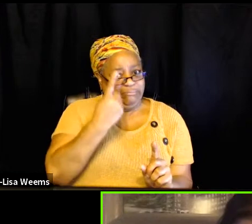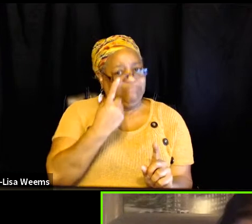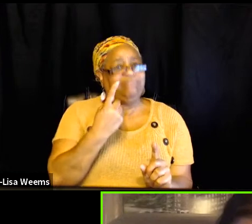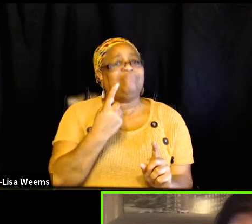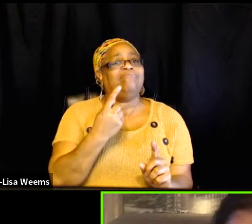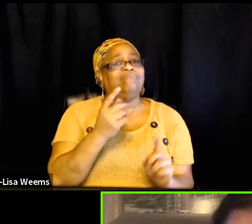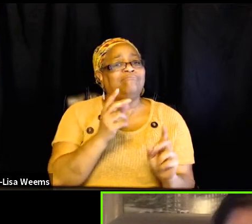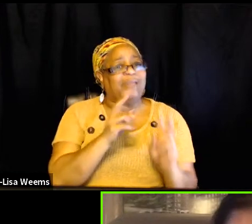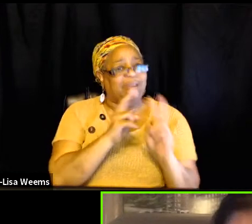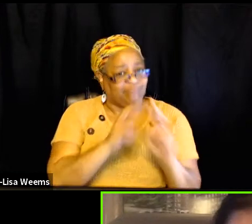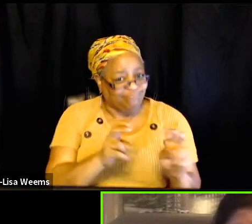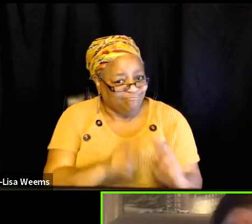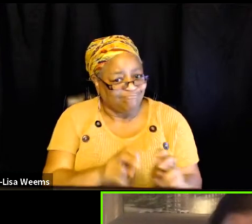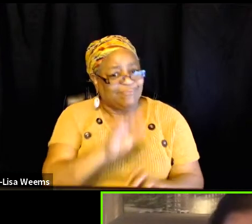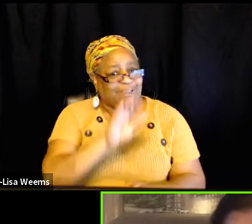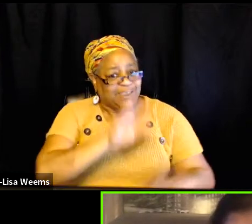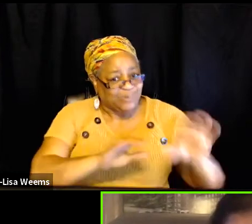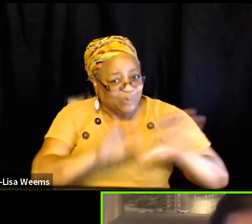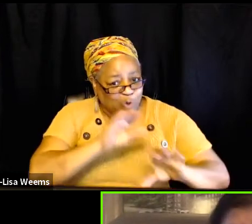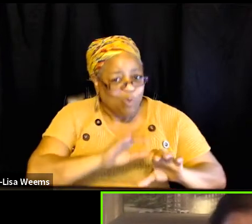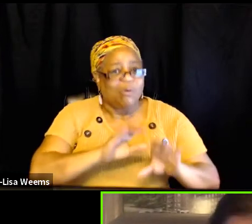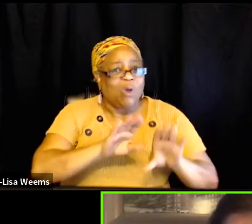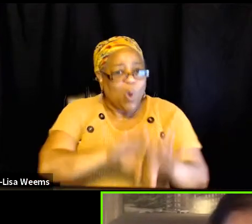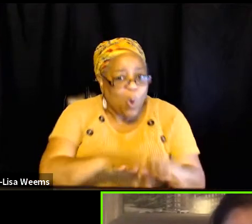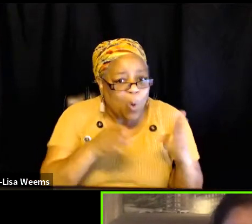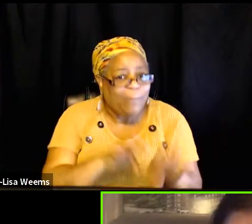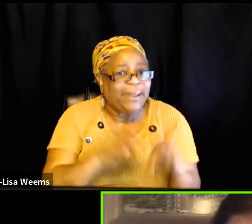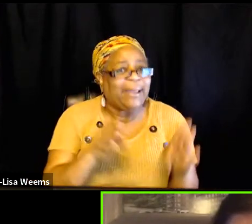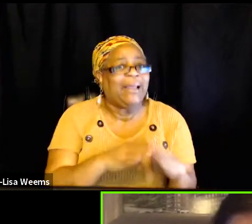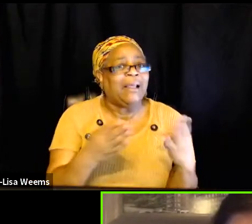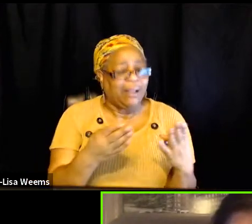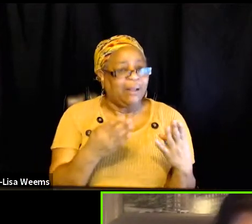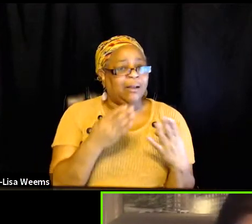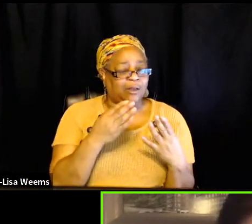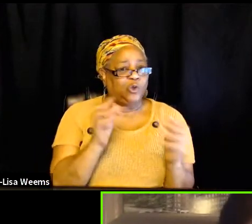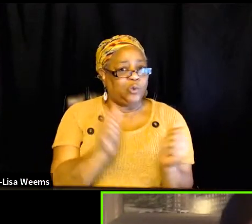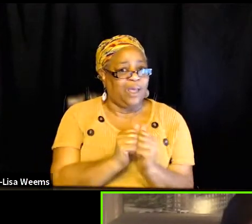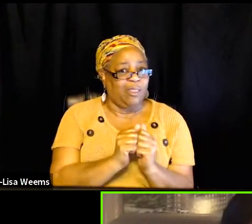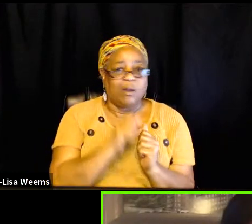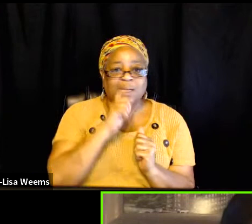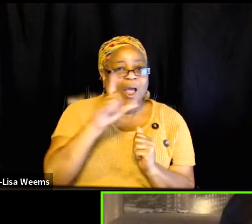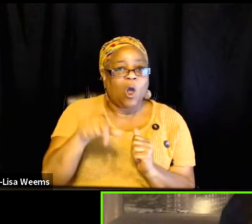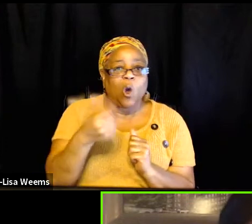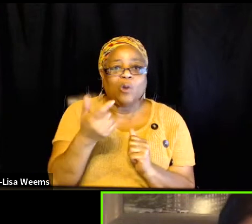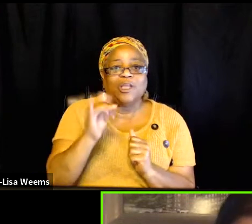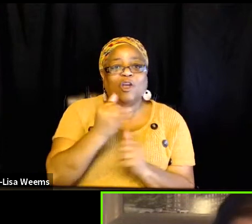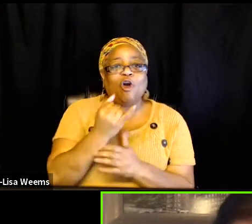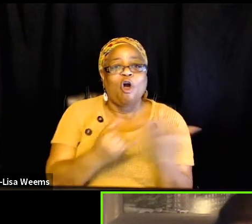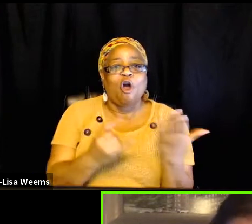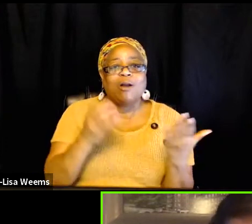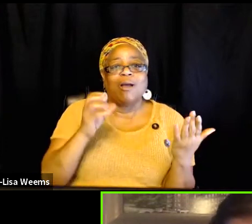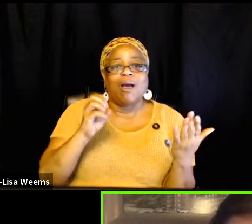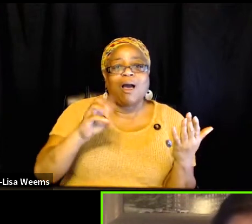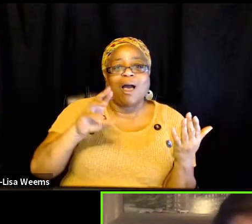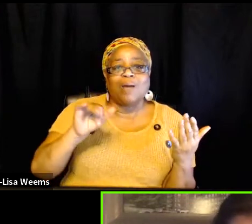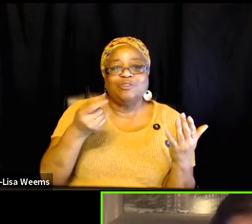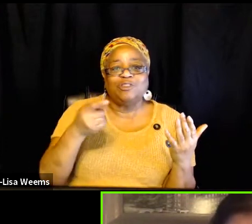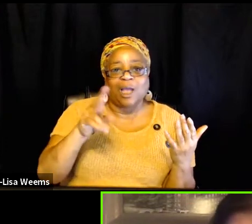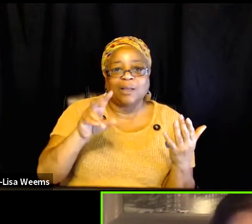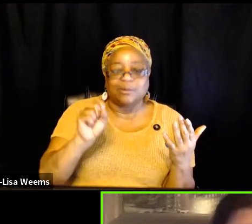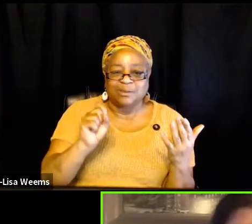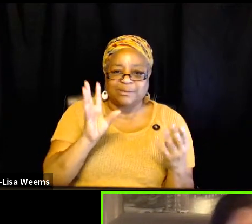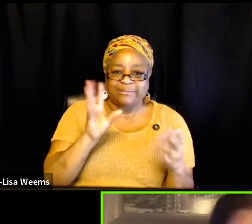together, and not just the art objects that were housed within it. And I think those components are